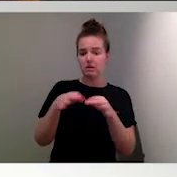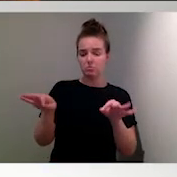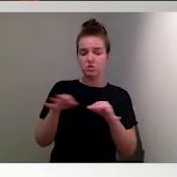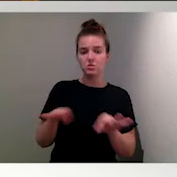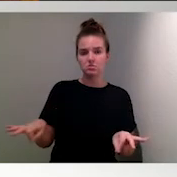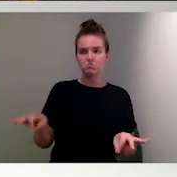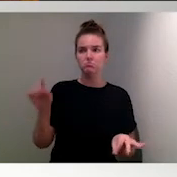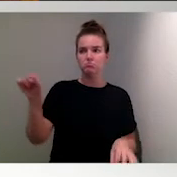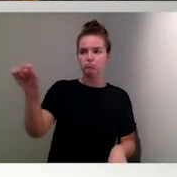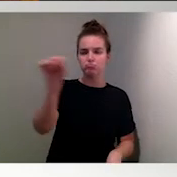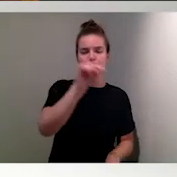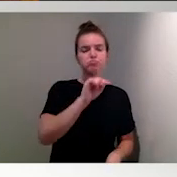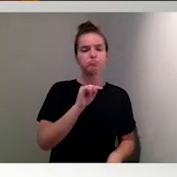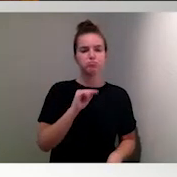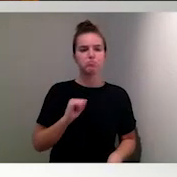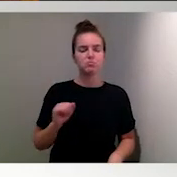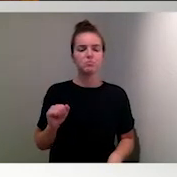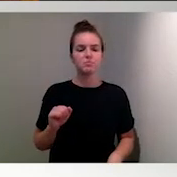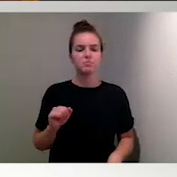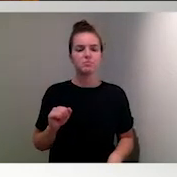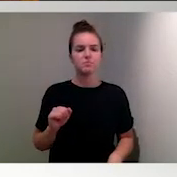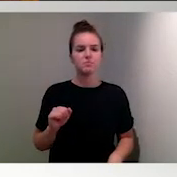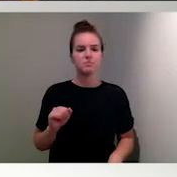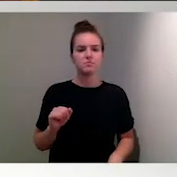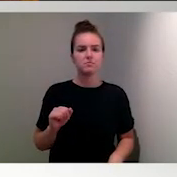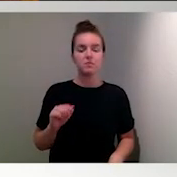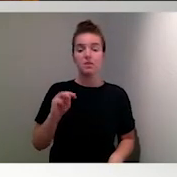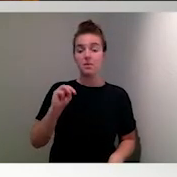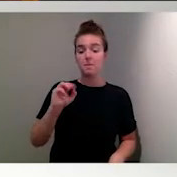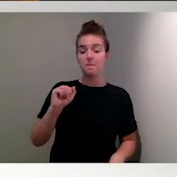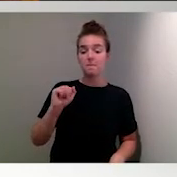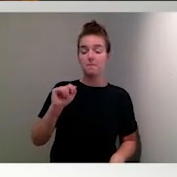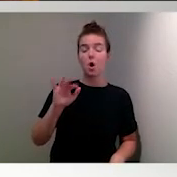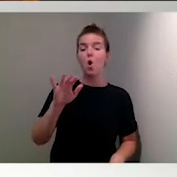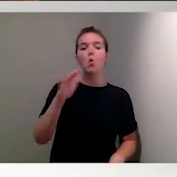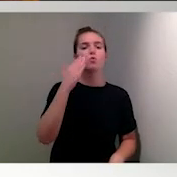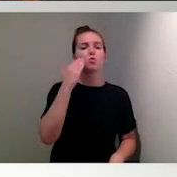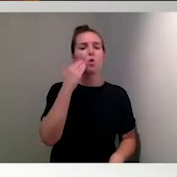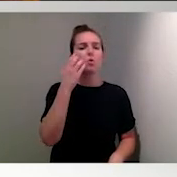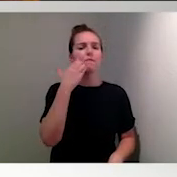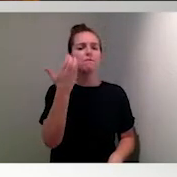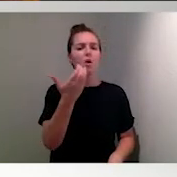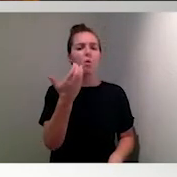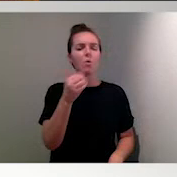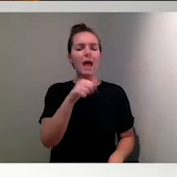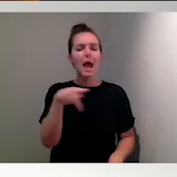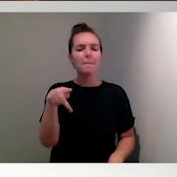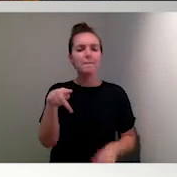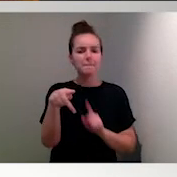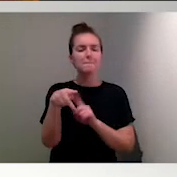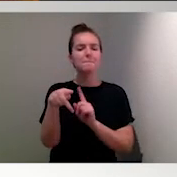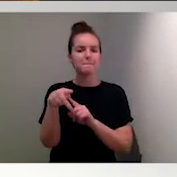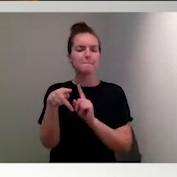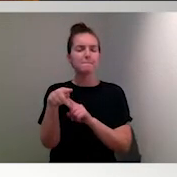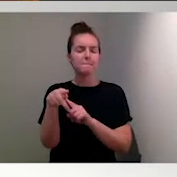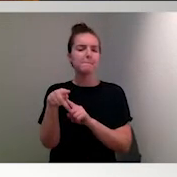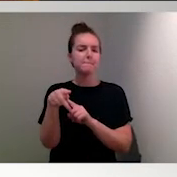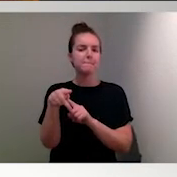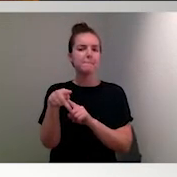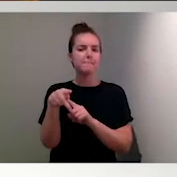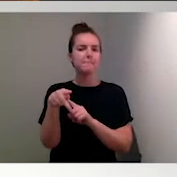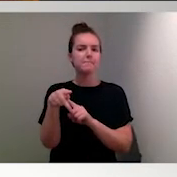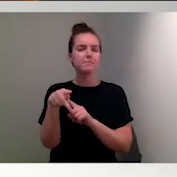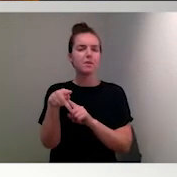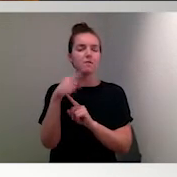Yes. Having the maps, like the apps on your phone, they've got stuff in more of like a universal sign